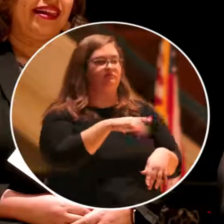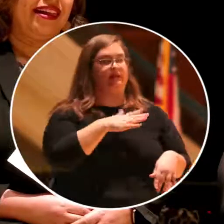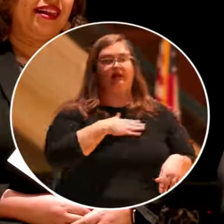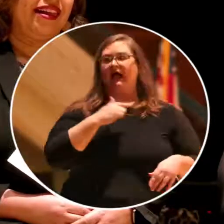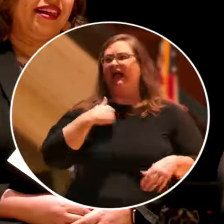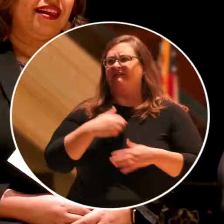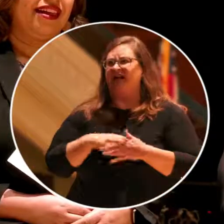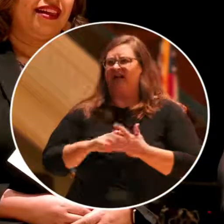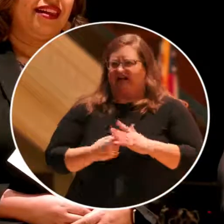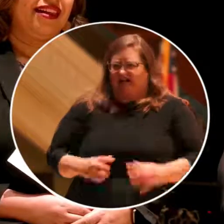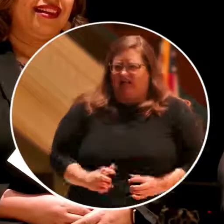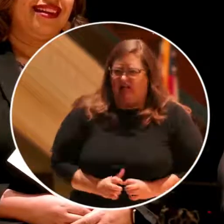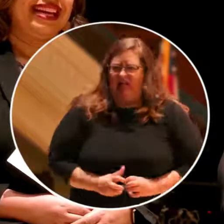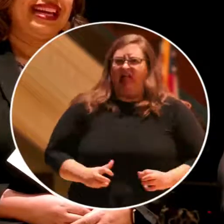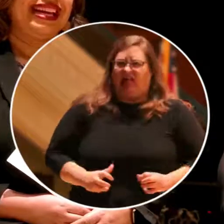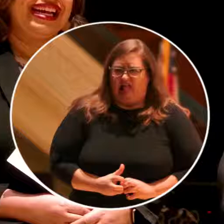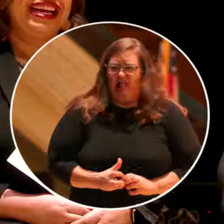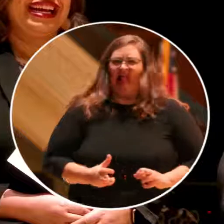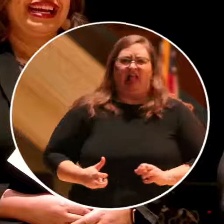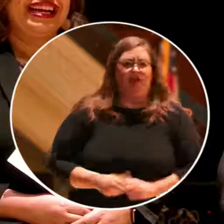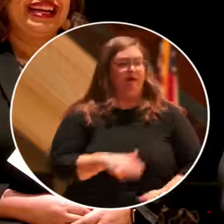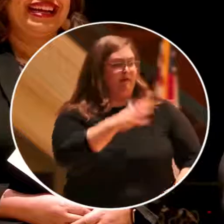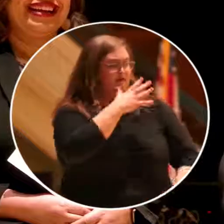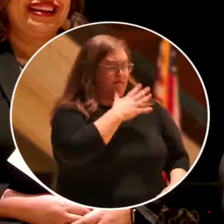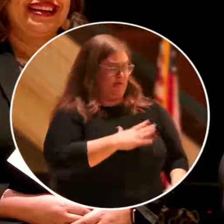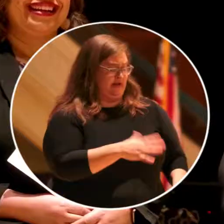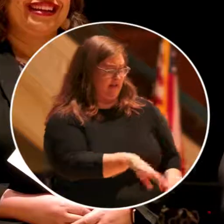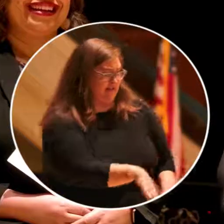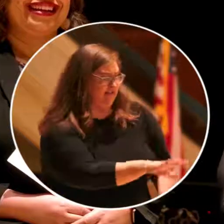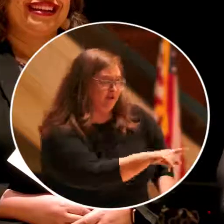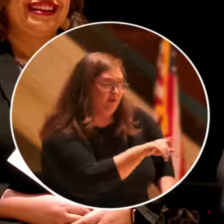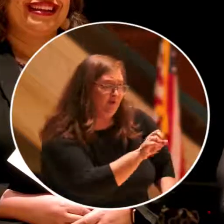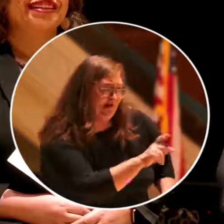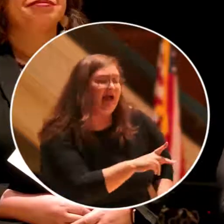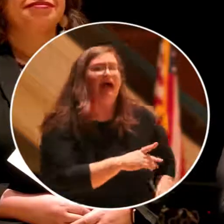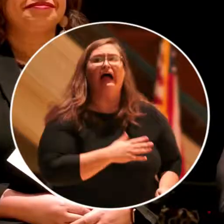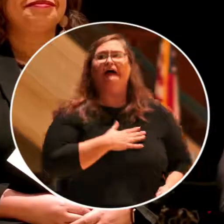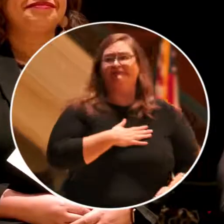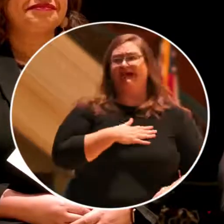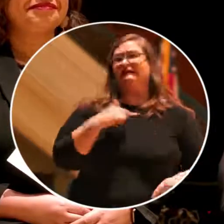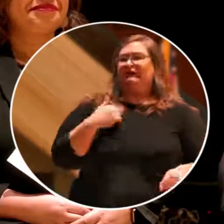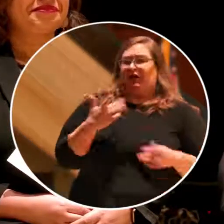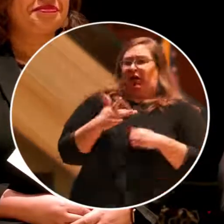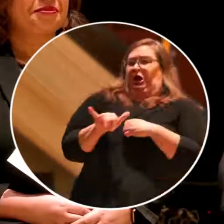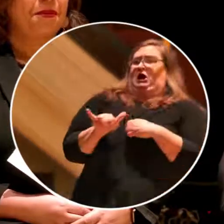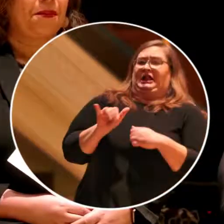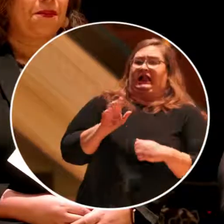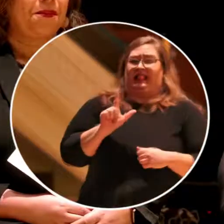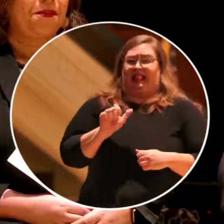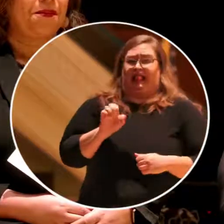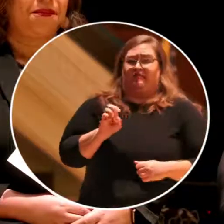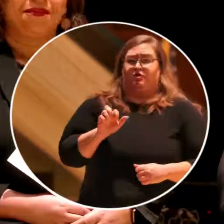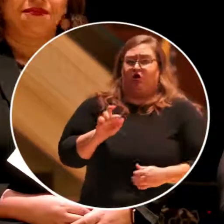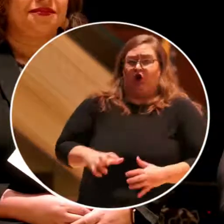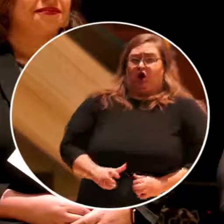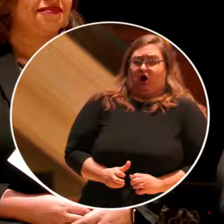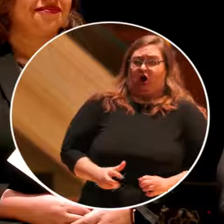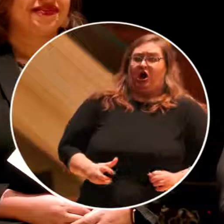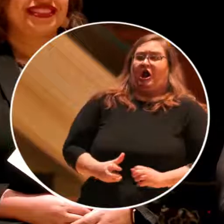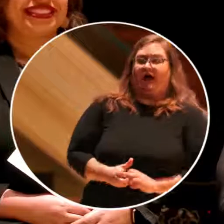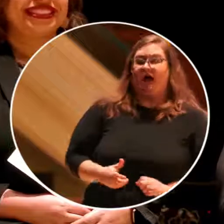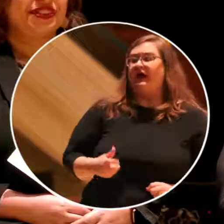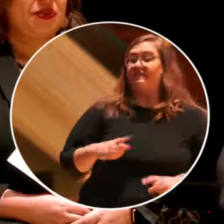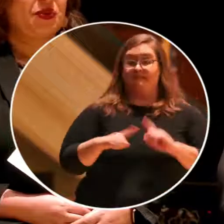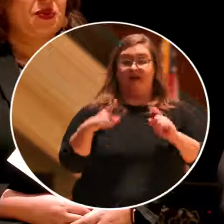I was like, "Oh, I'm fine. I'm just in early labor. It's fine." The mile walk back home was not